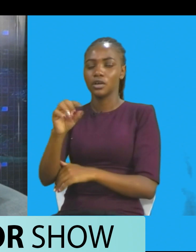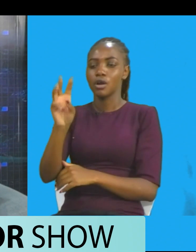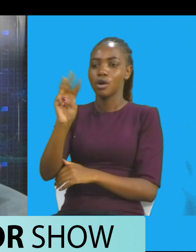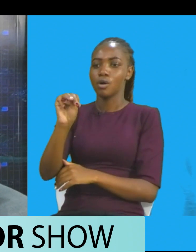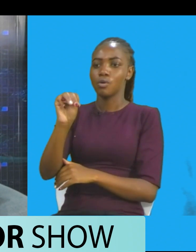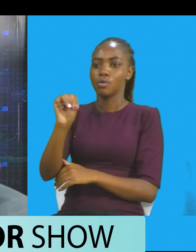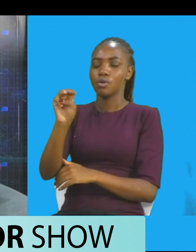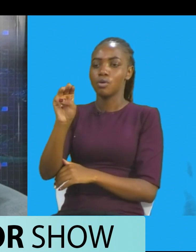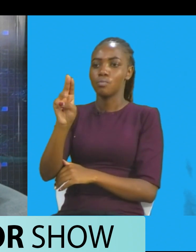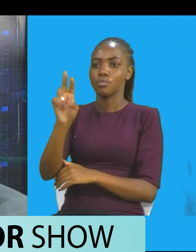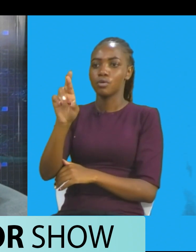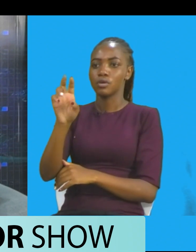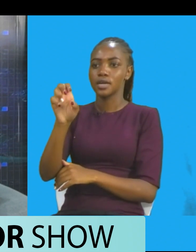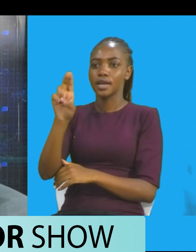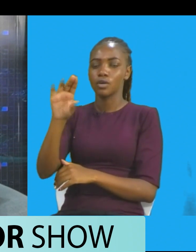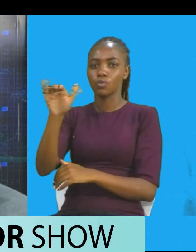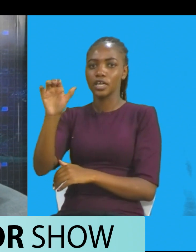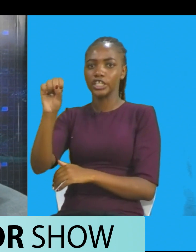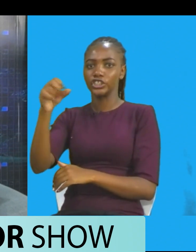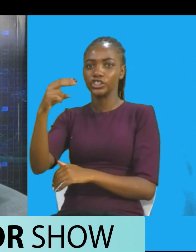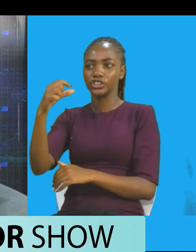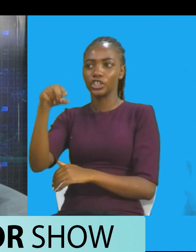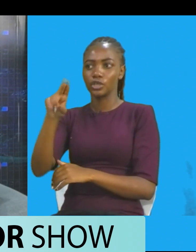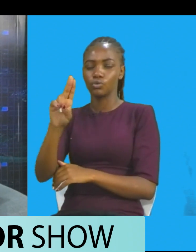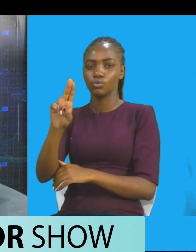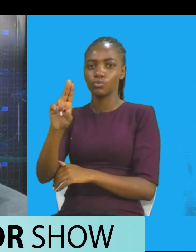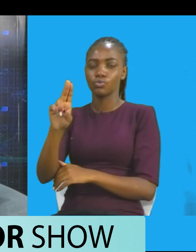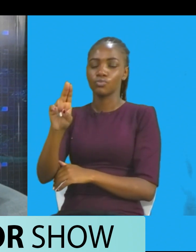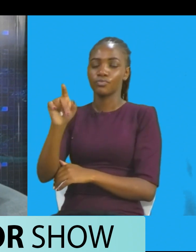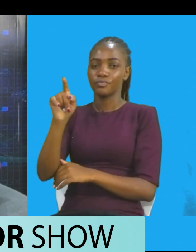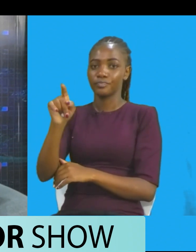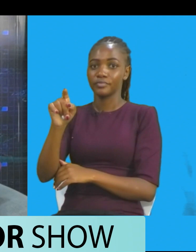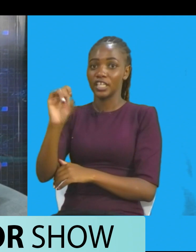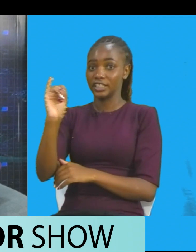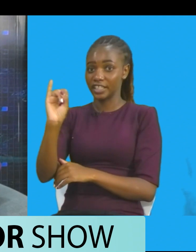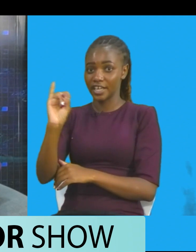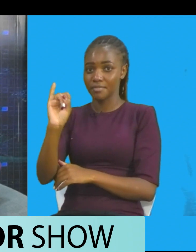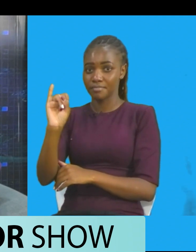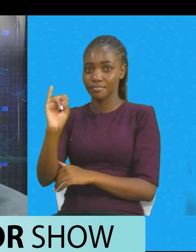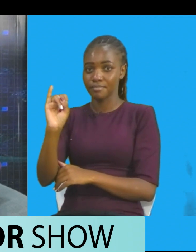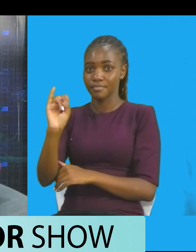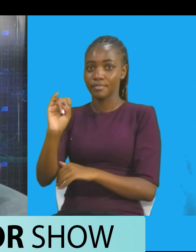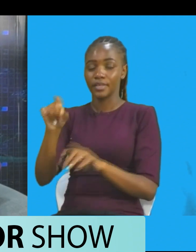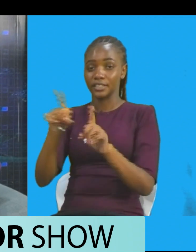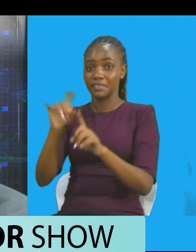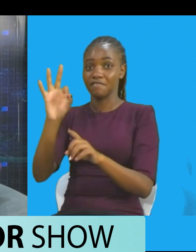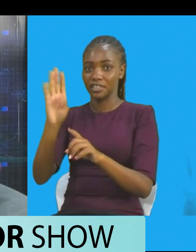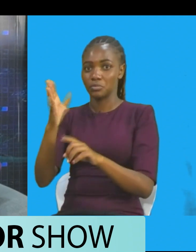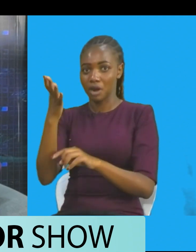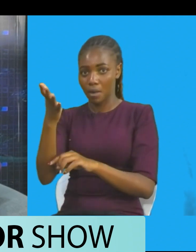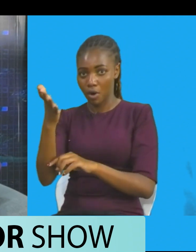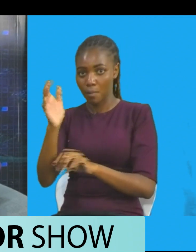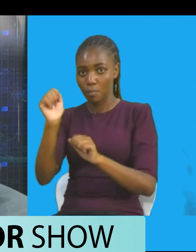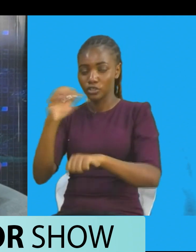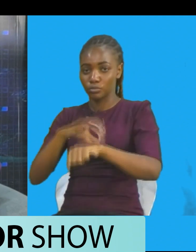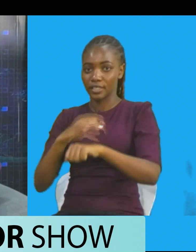Shegu. Muriu is Muriu. Shegu is Shegu. That is also on Facebook. They can always